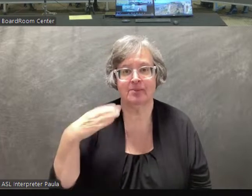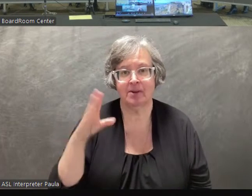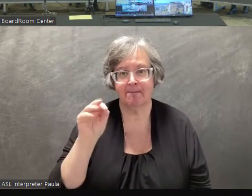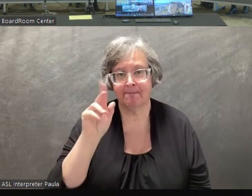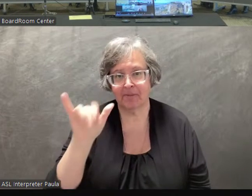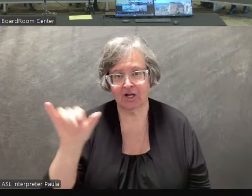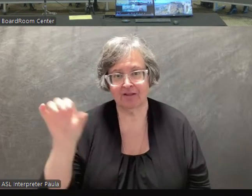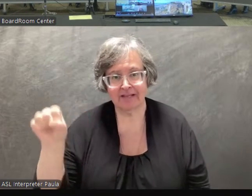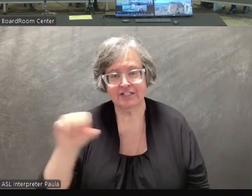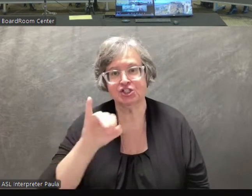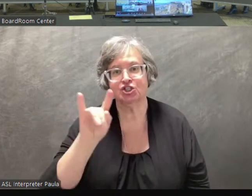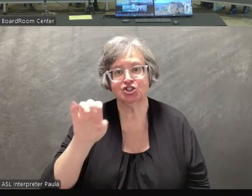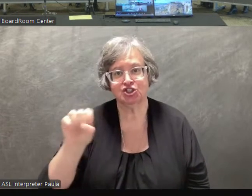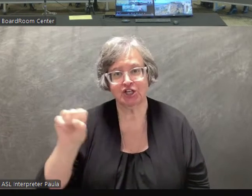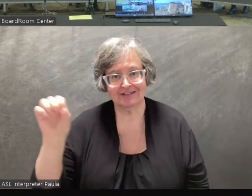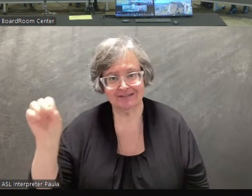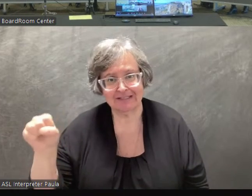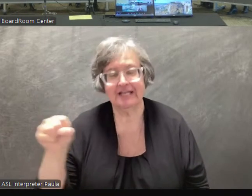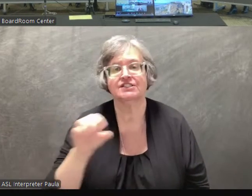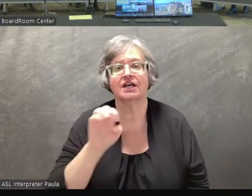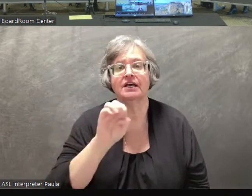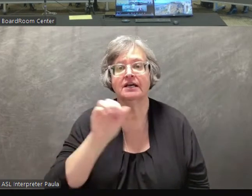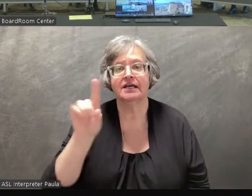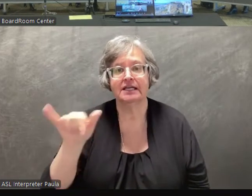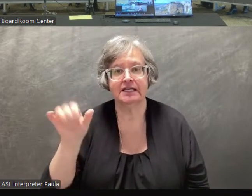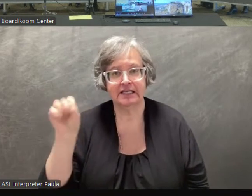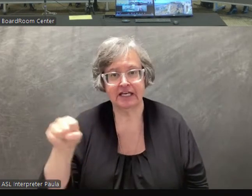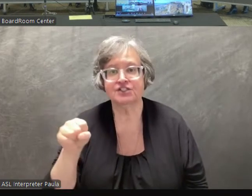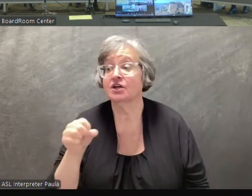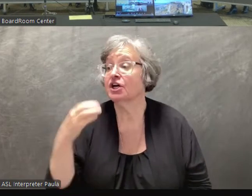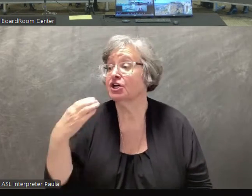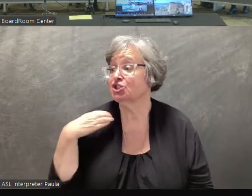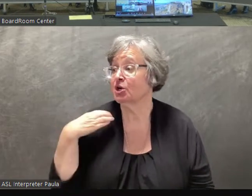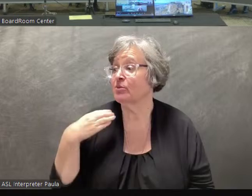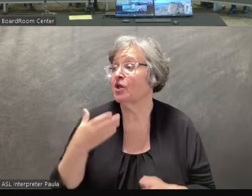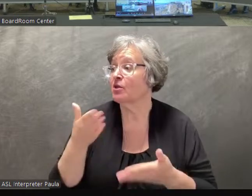Yes. Director Eady? Yes. Chairman Barclay, the motion passes.